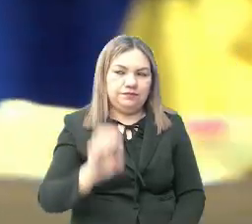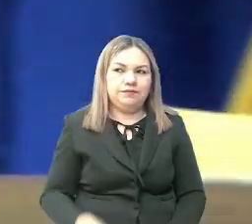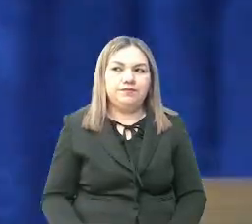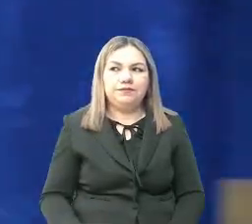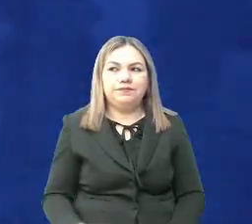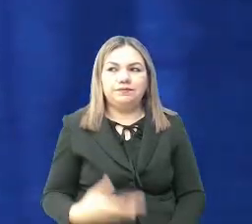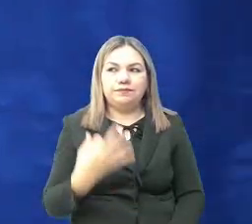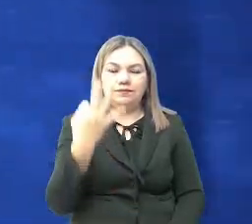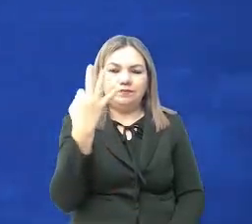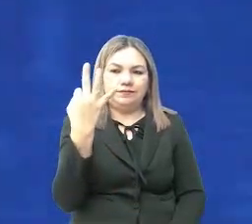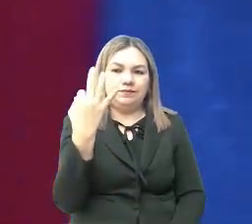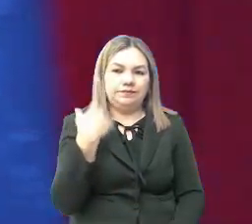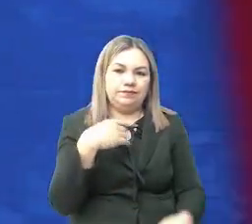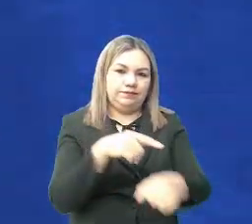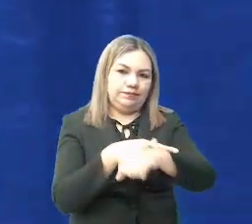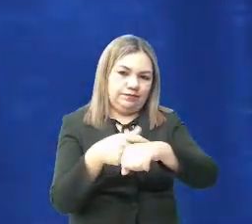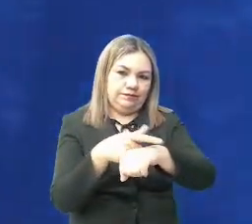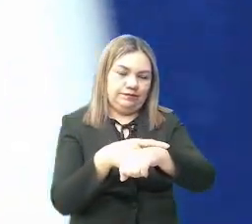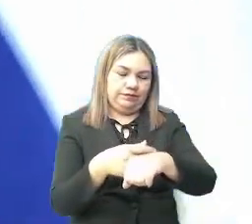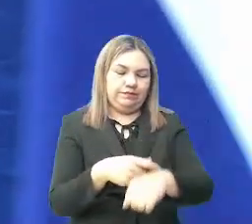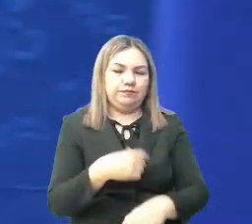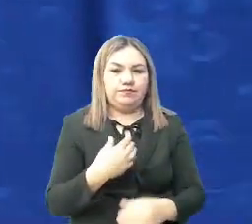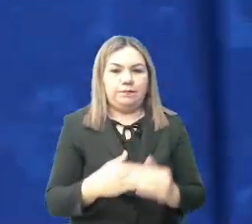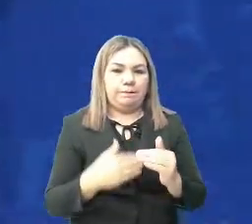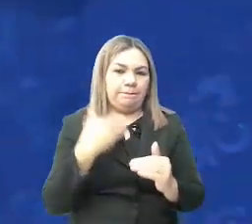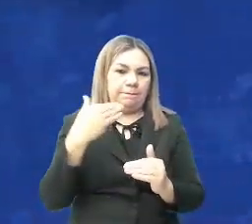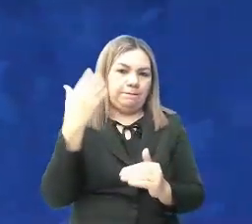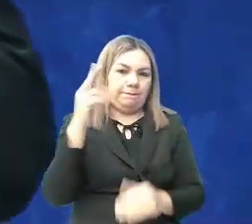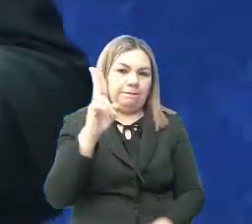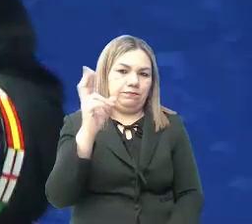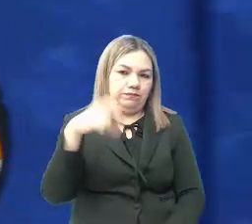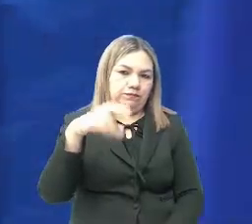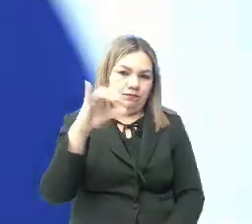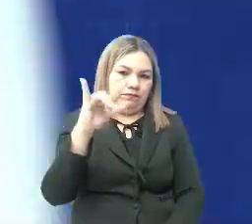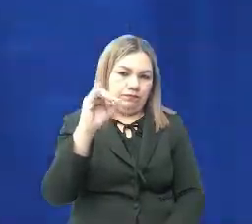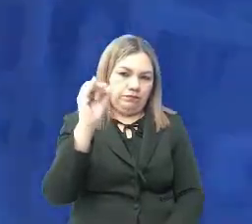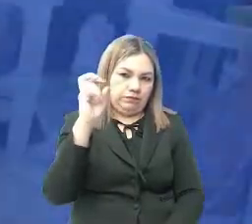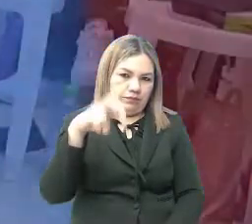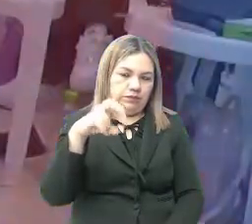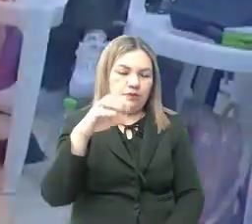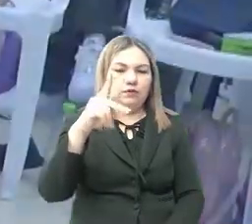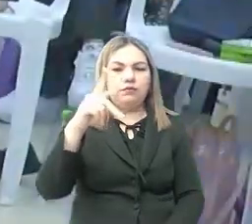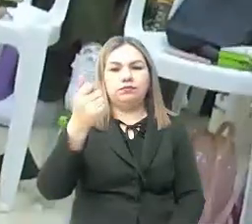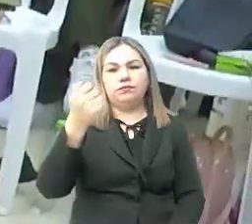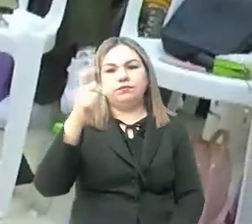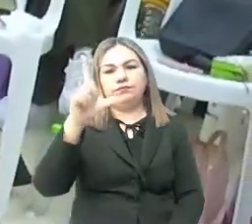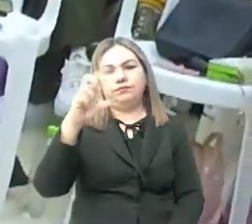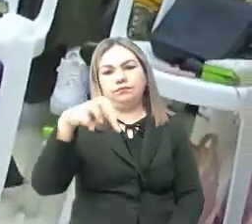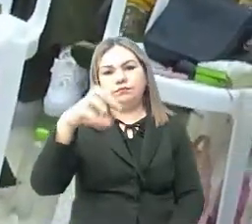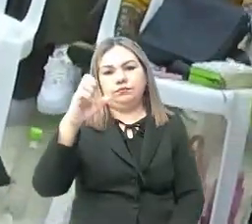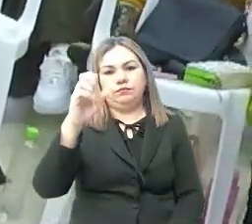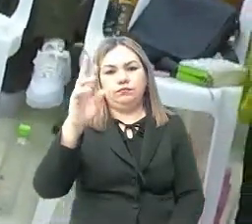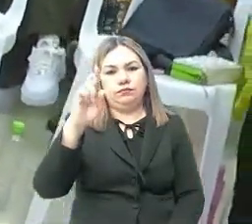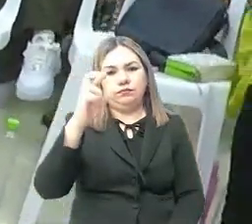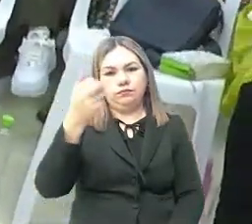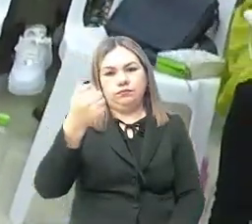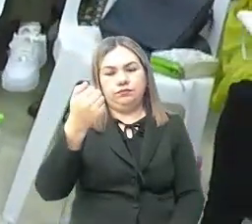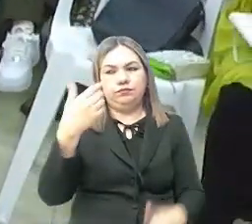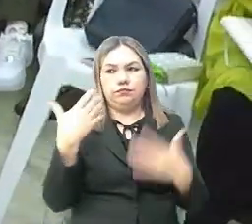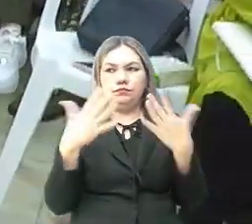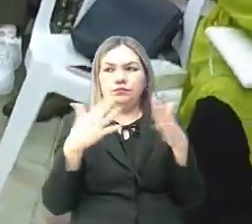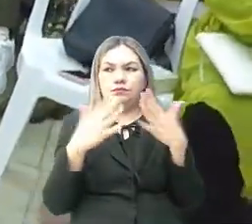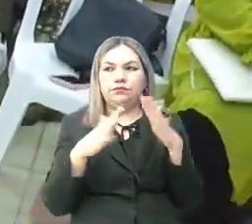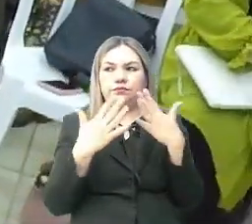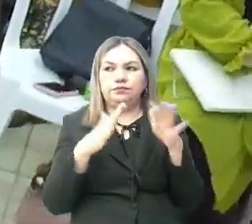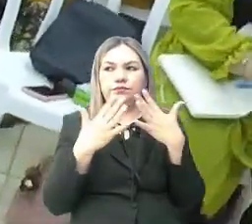So people of elder peoples, I prophesize the unction of the palm tree